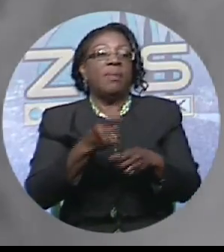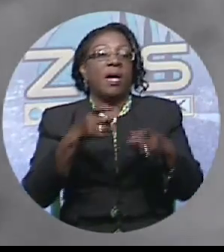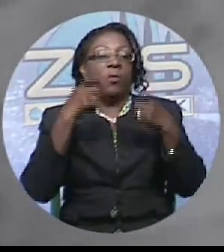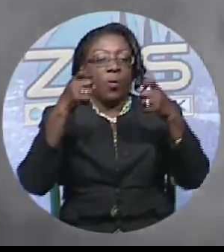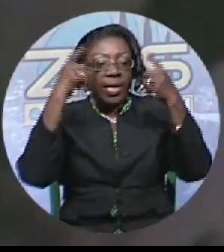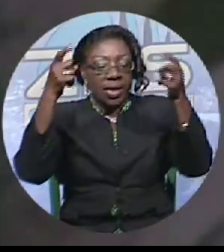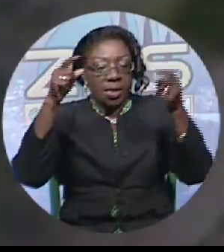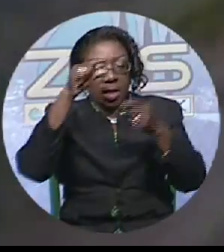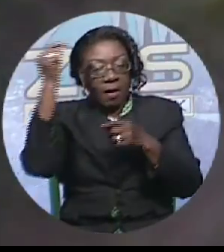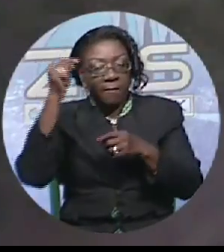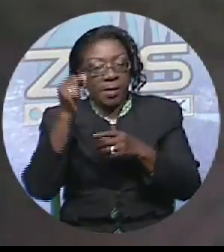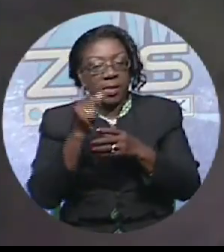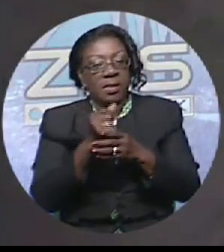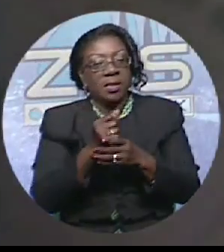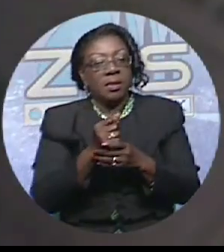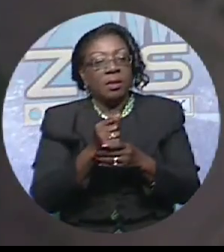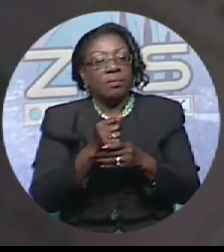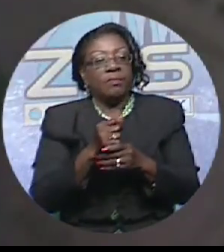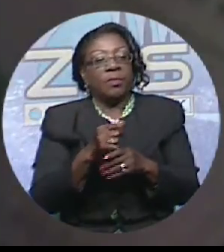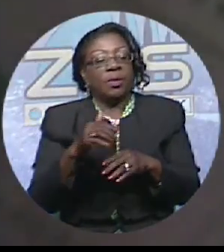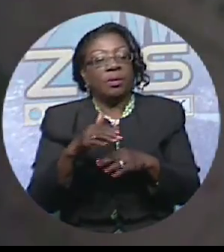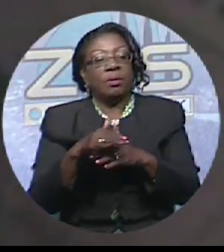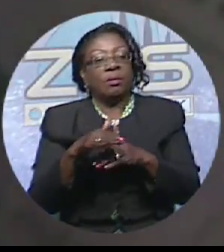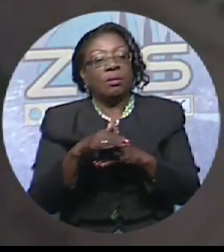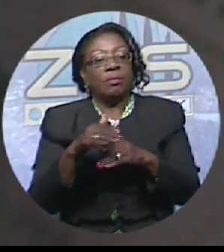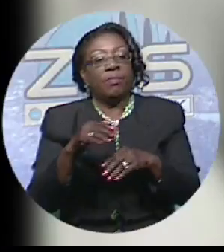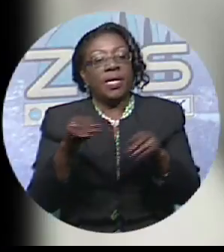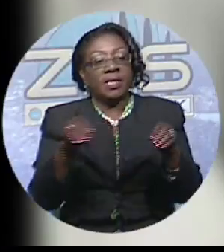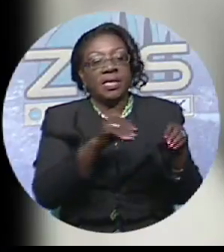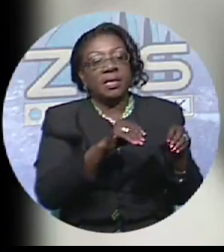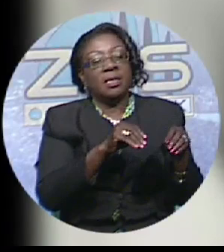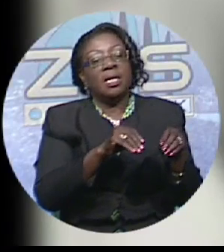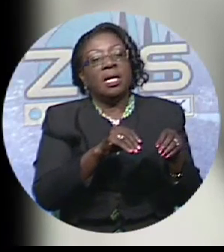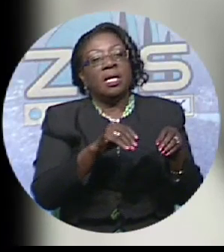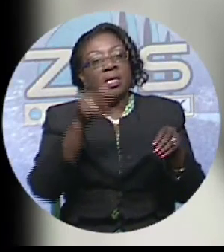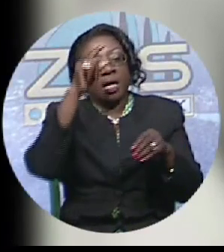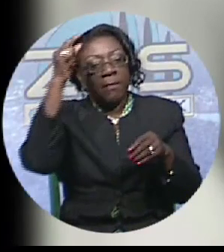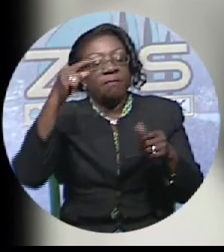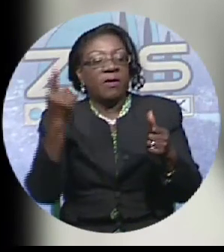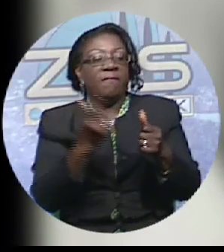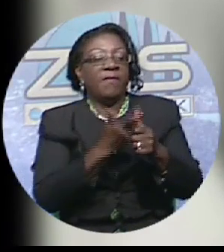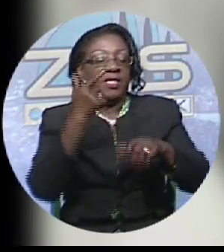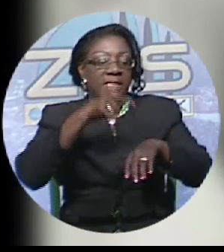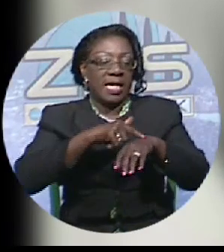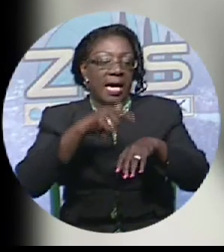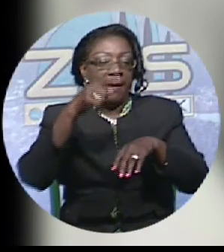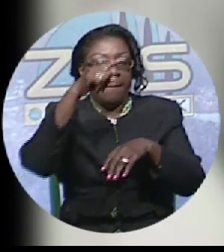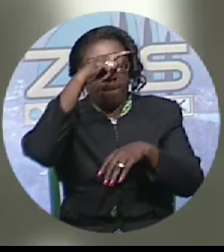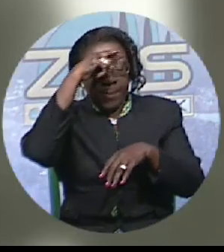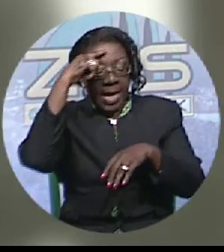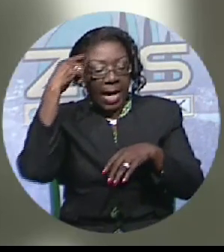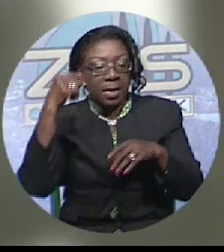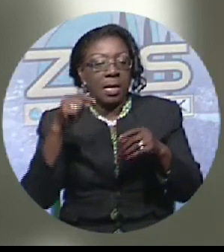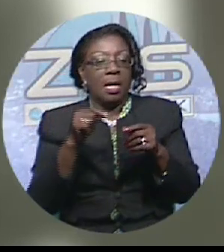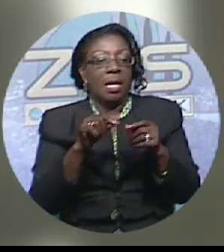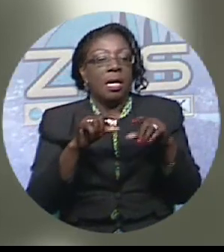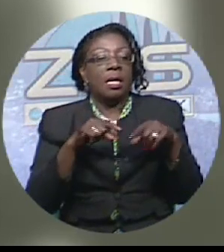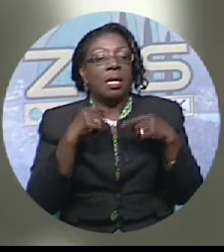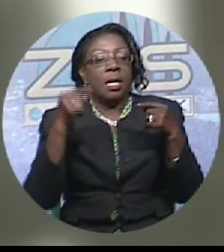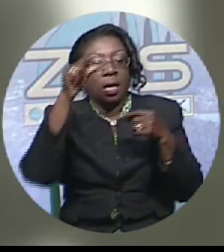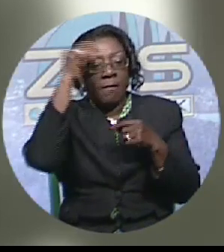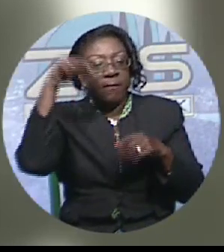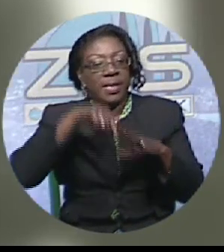to 18-seat margin, placing governance in the hands of the majority black populace for the very first time. Foreign Affairs